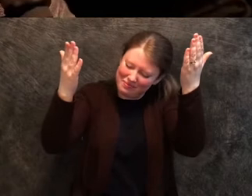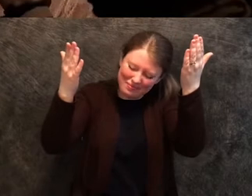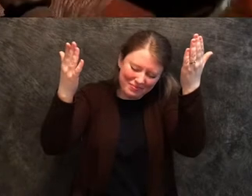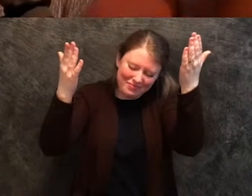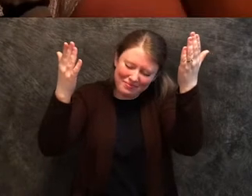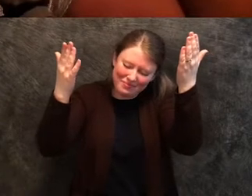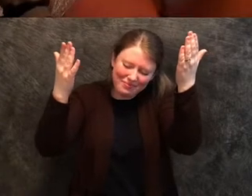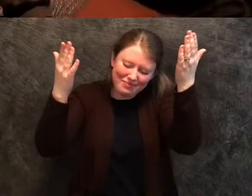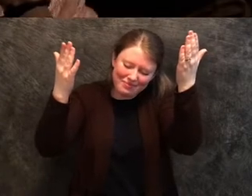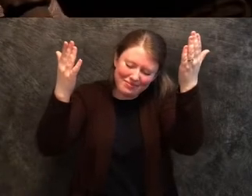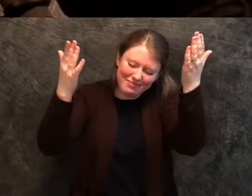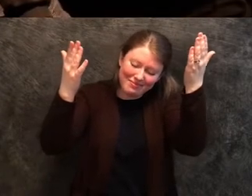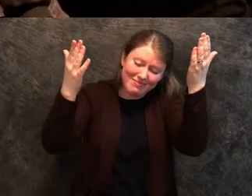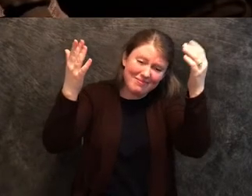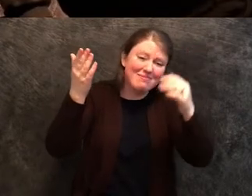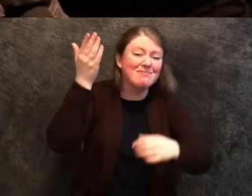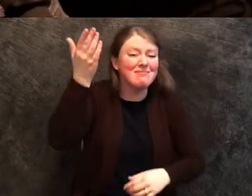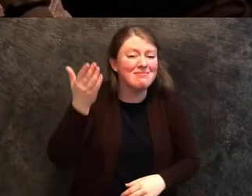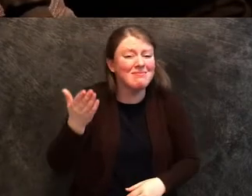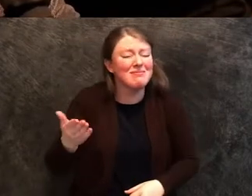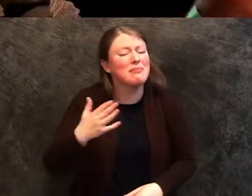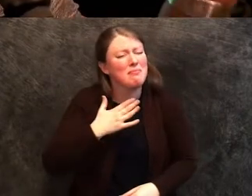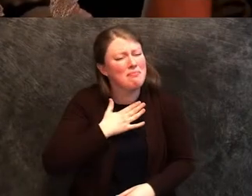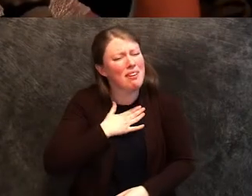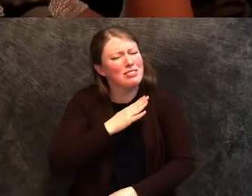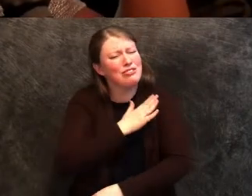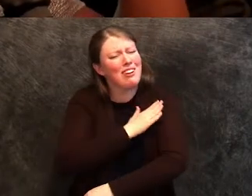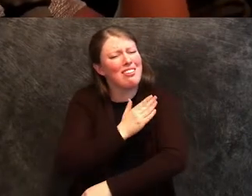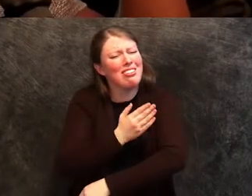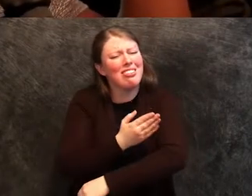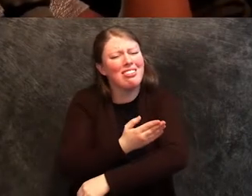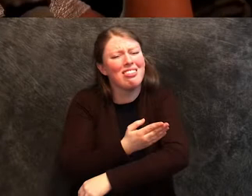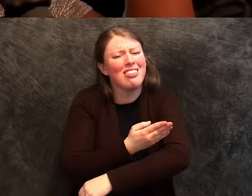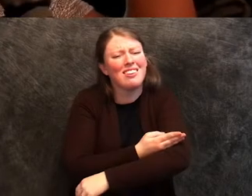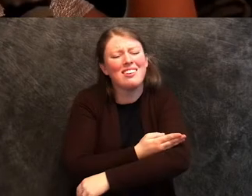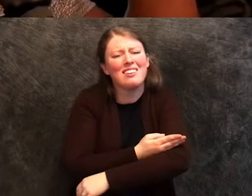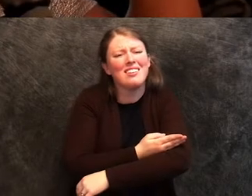up. You are my strength.